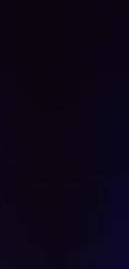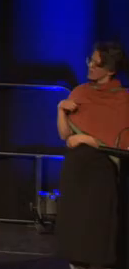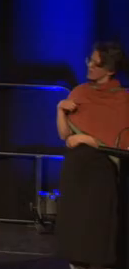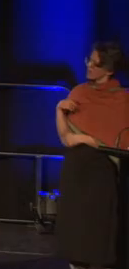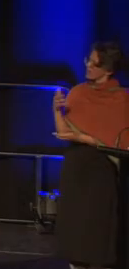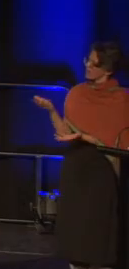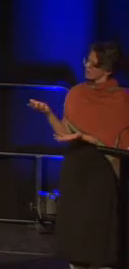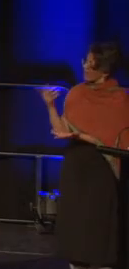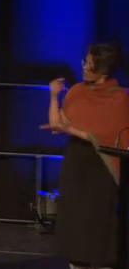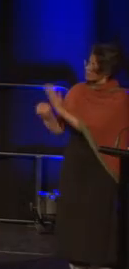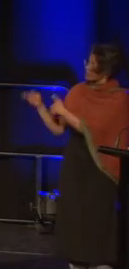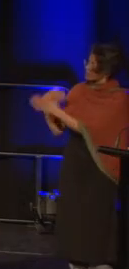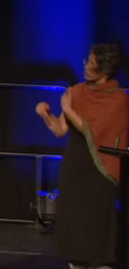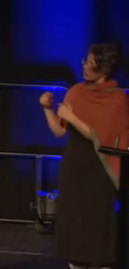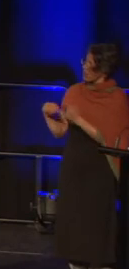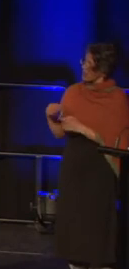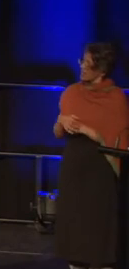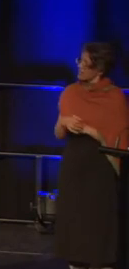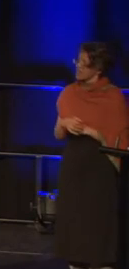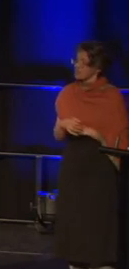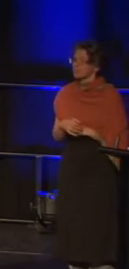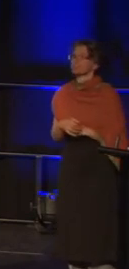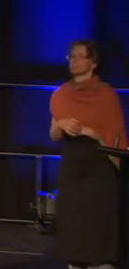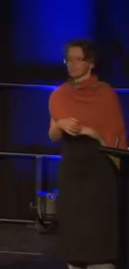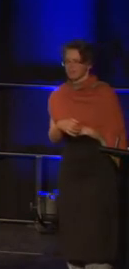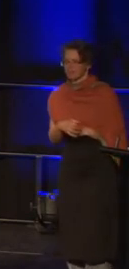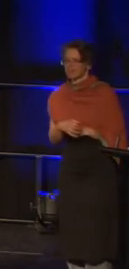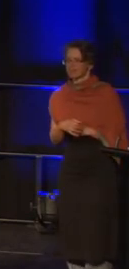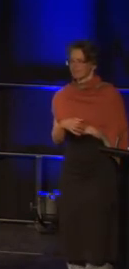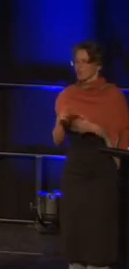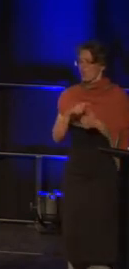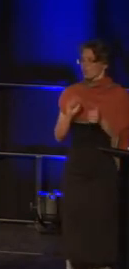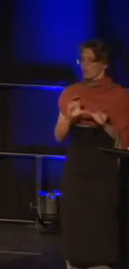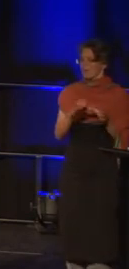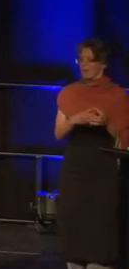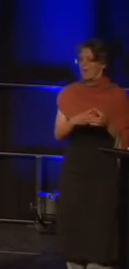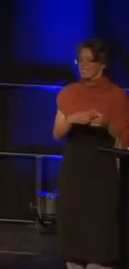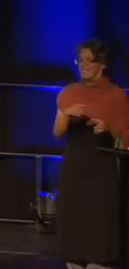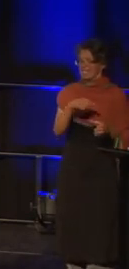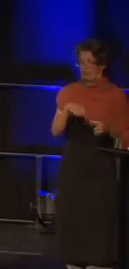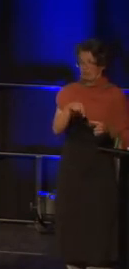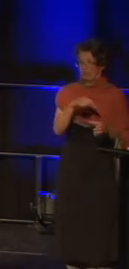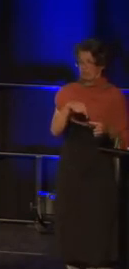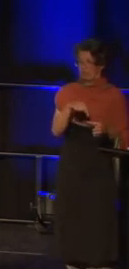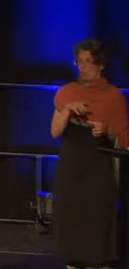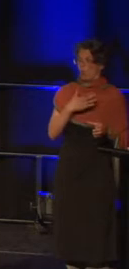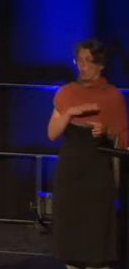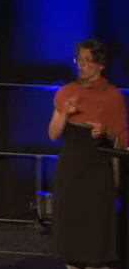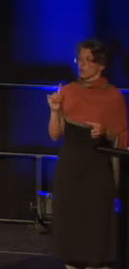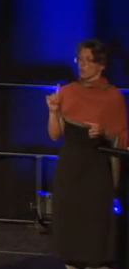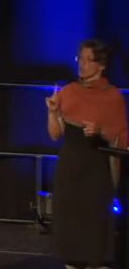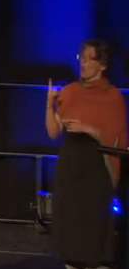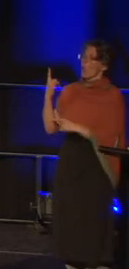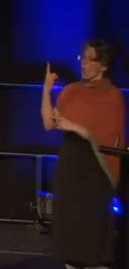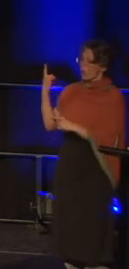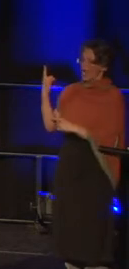vote. Tell us a little bit about that. That's been a long-standing thing for the Greens. We are contesting one candidacy